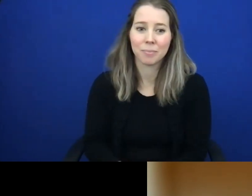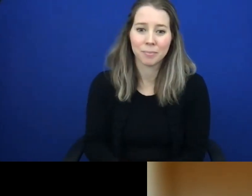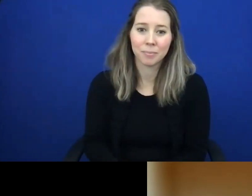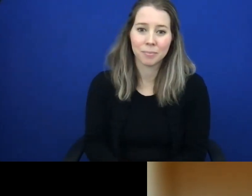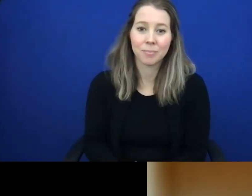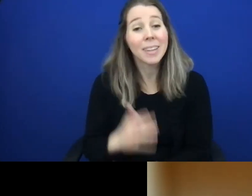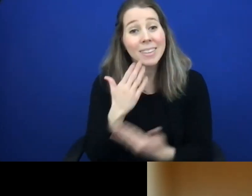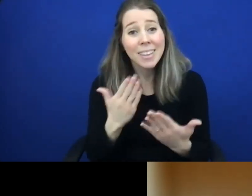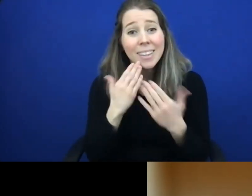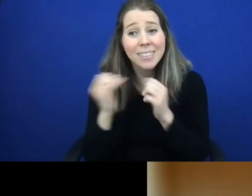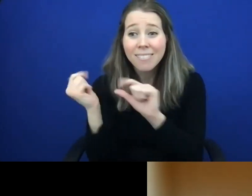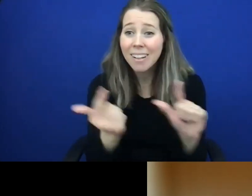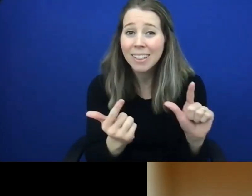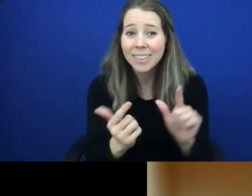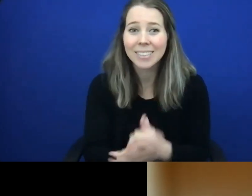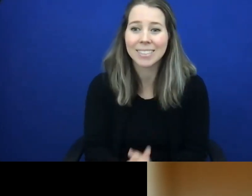Thank you all.